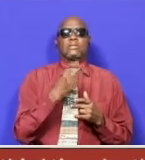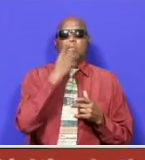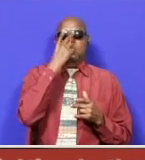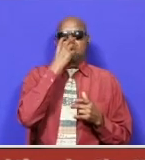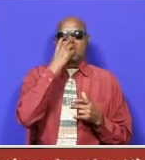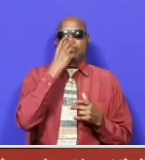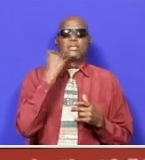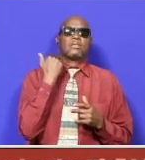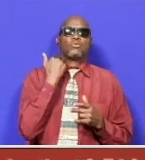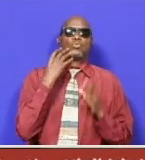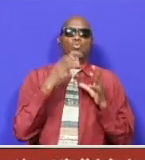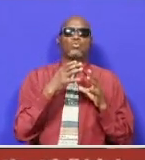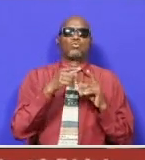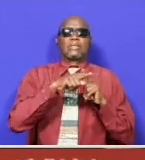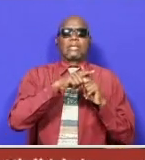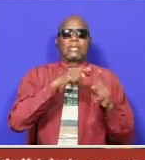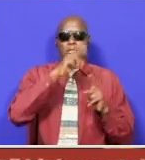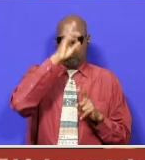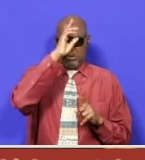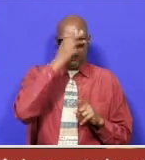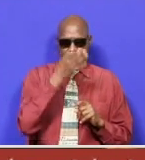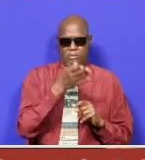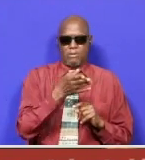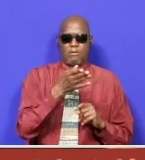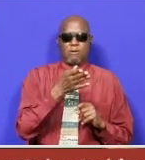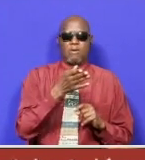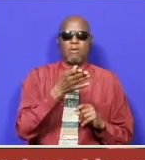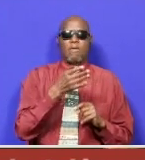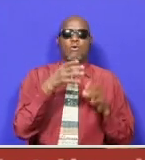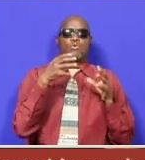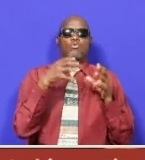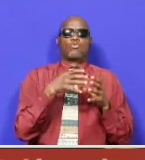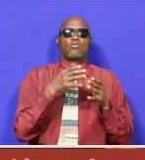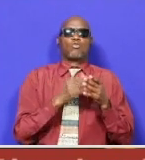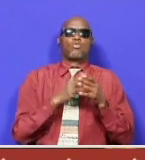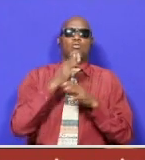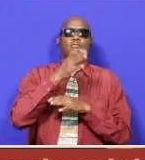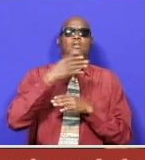in Kasei, Pokot North. The assailants are believed to have crossed over